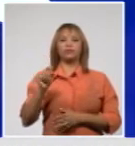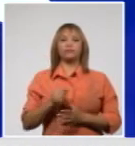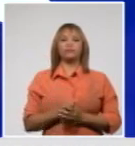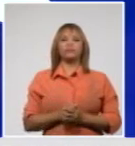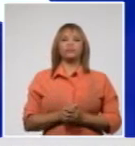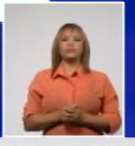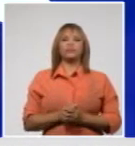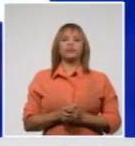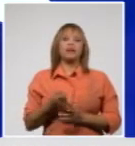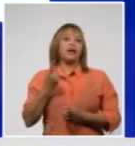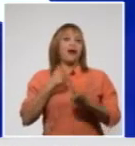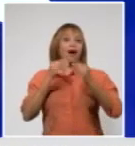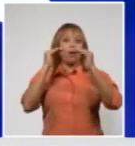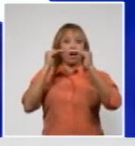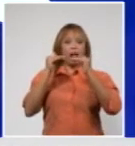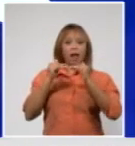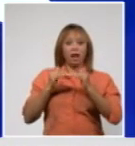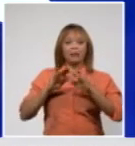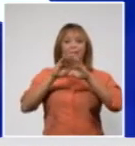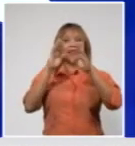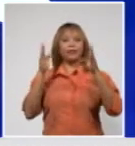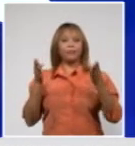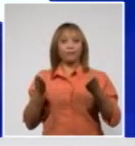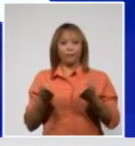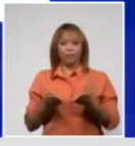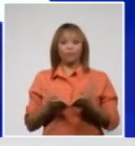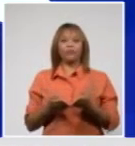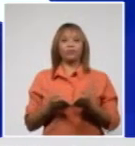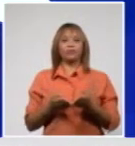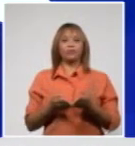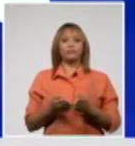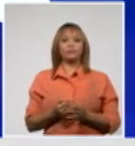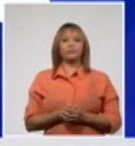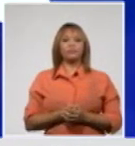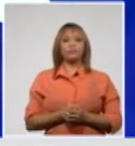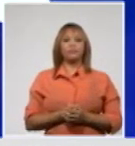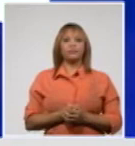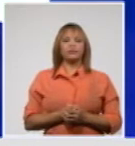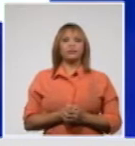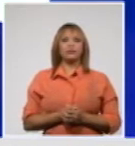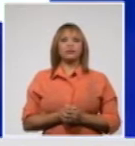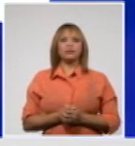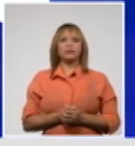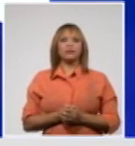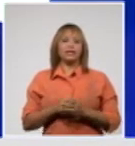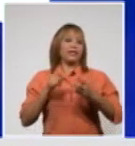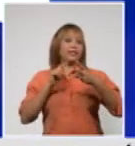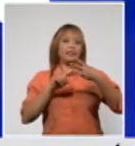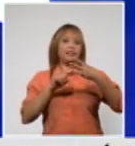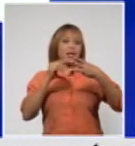583,598 COVID-19 fatalities. Then comes Brazil with